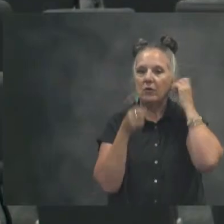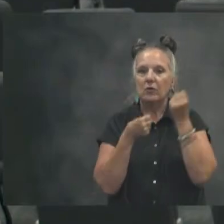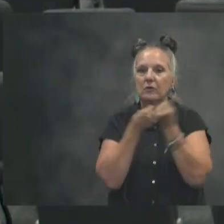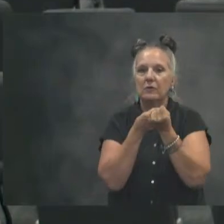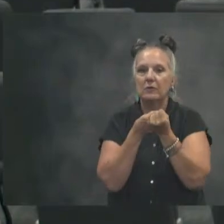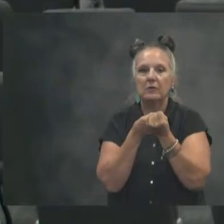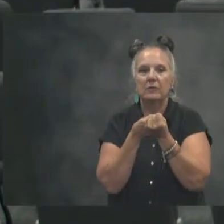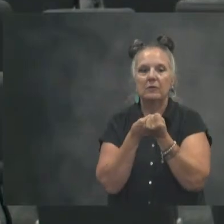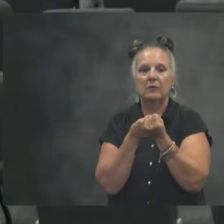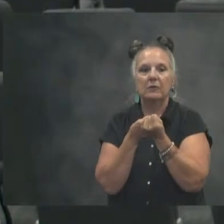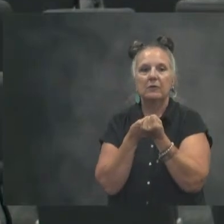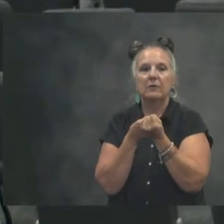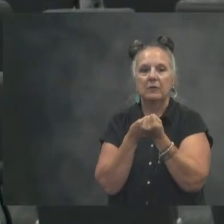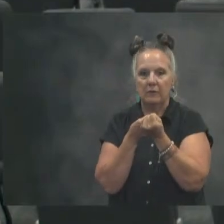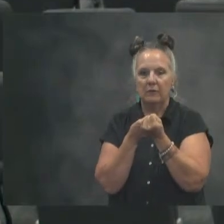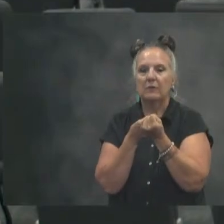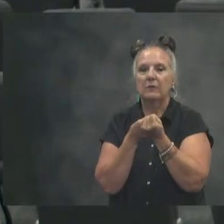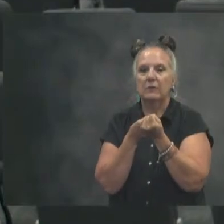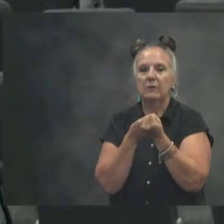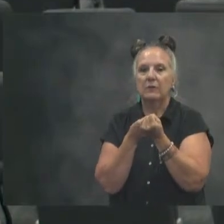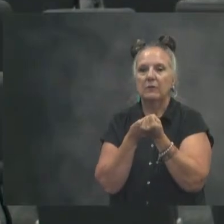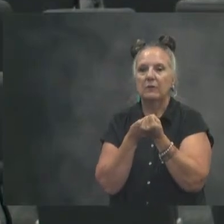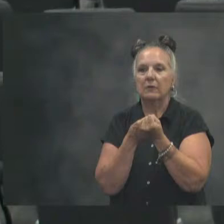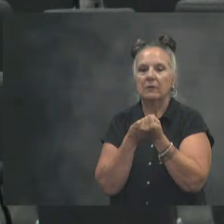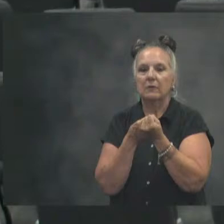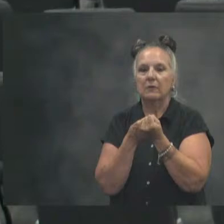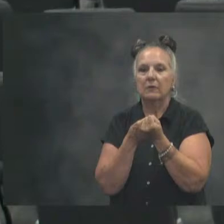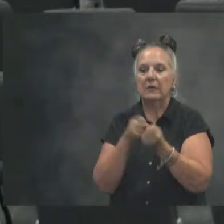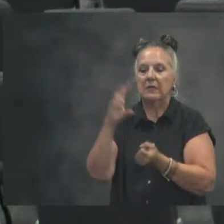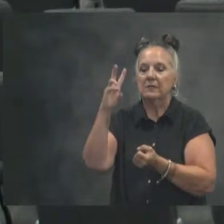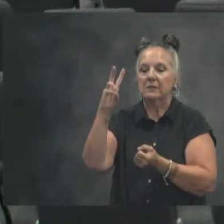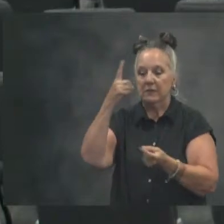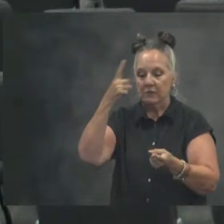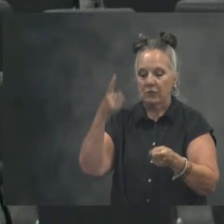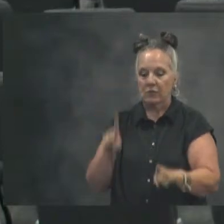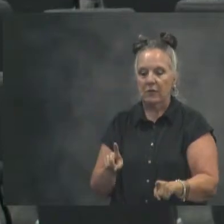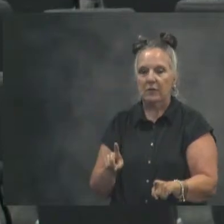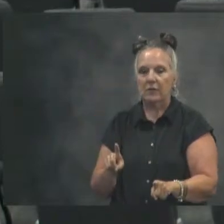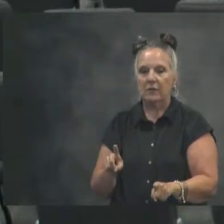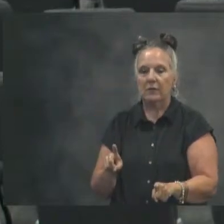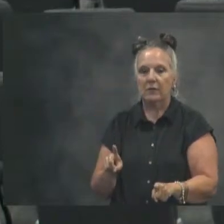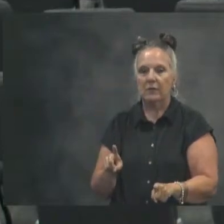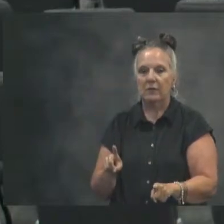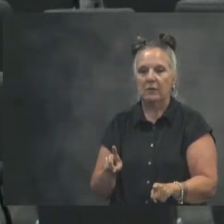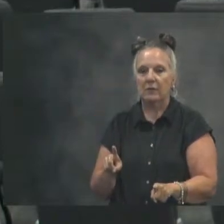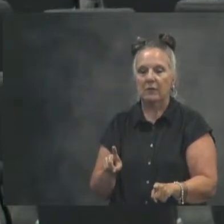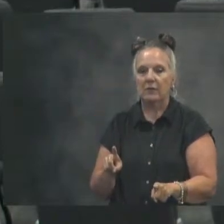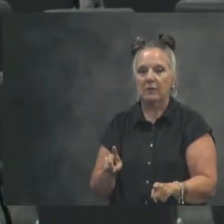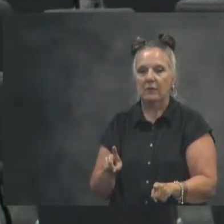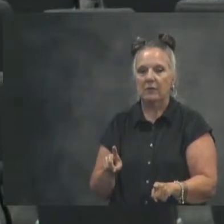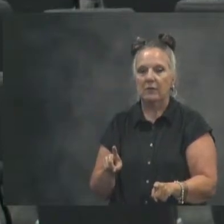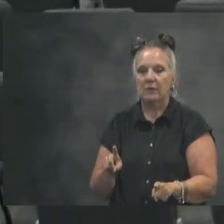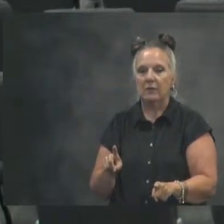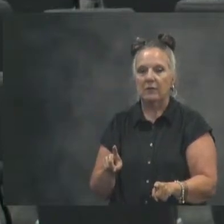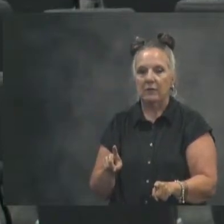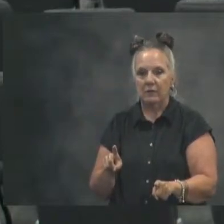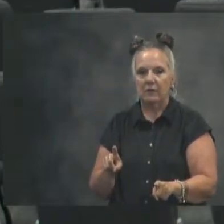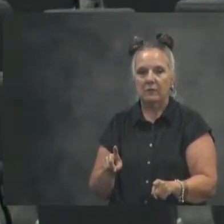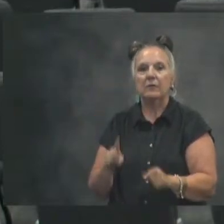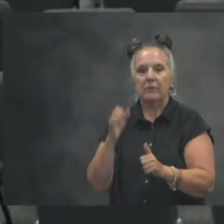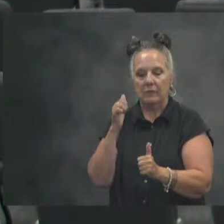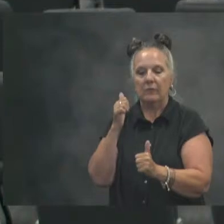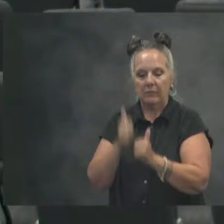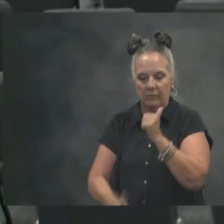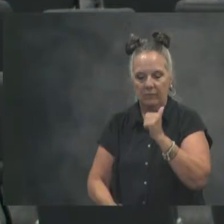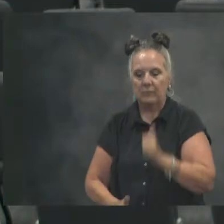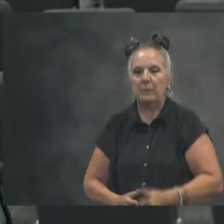Mr. Stauffer, you voting? Yeah, I'm sorry. 6 affirmative. Student member concurs. I was looking at